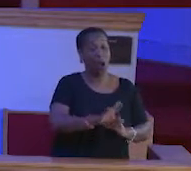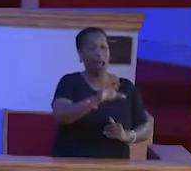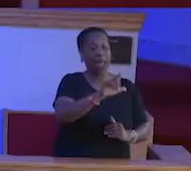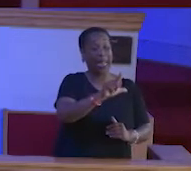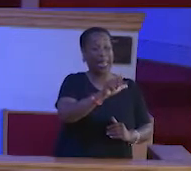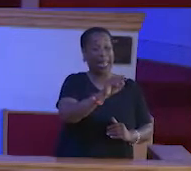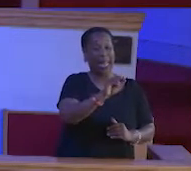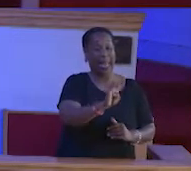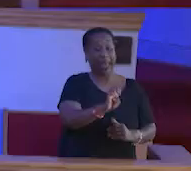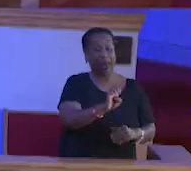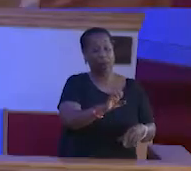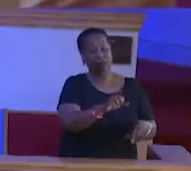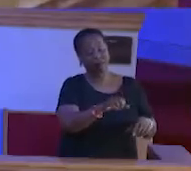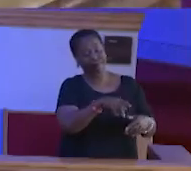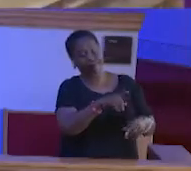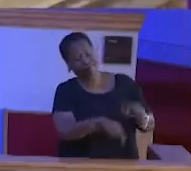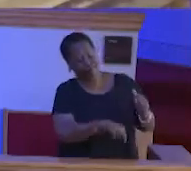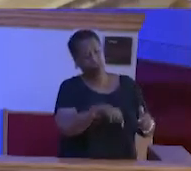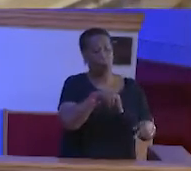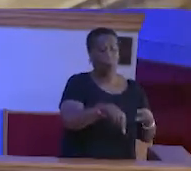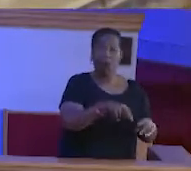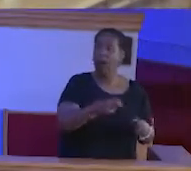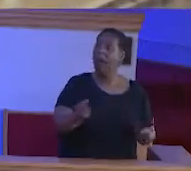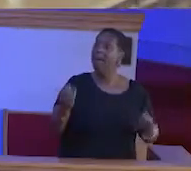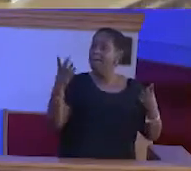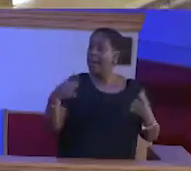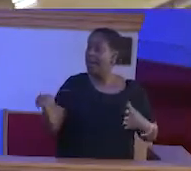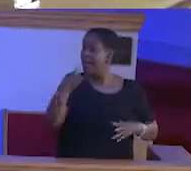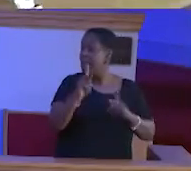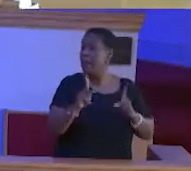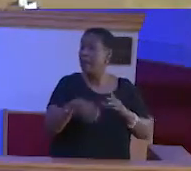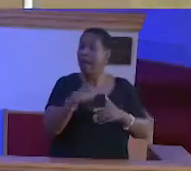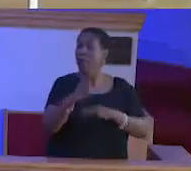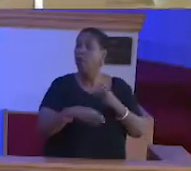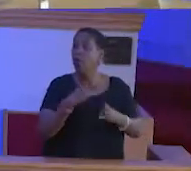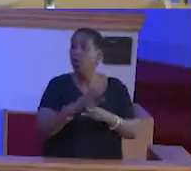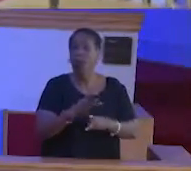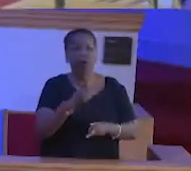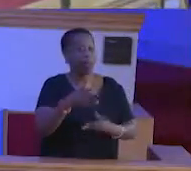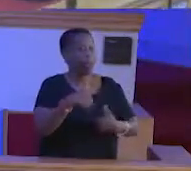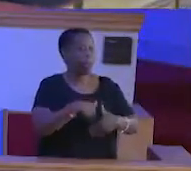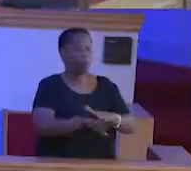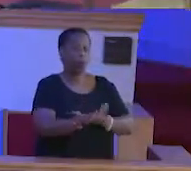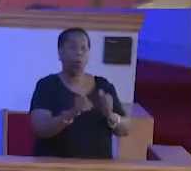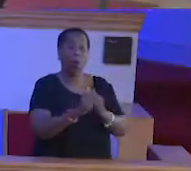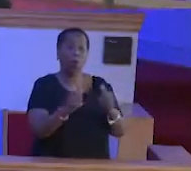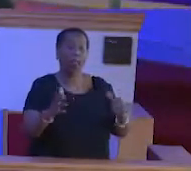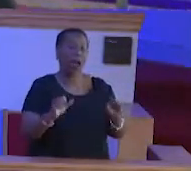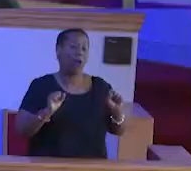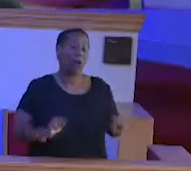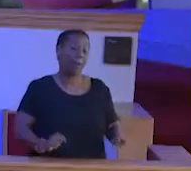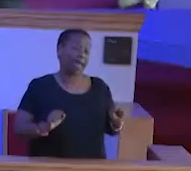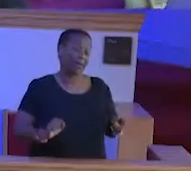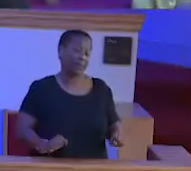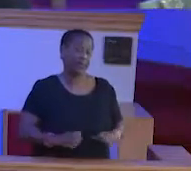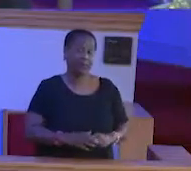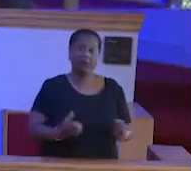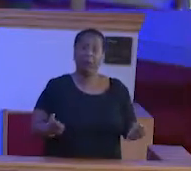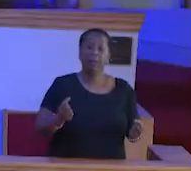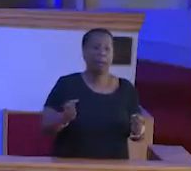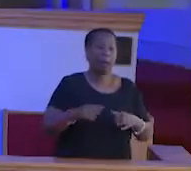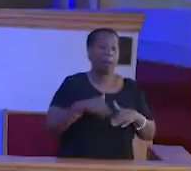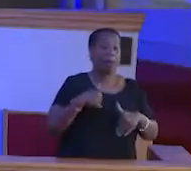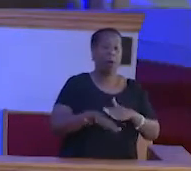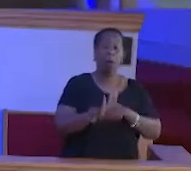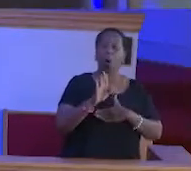lame. And there are many people in the world, beloved, that are just born without capacity. They're